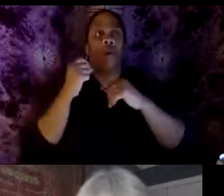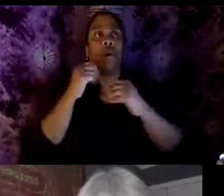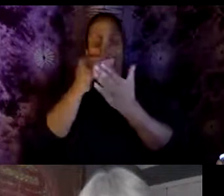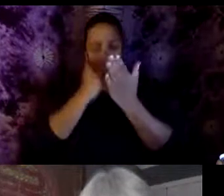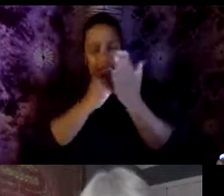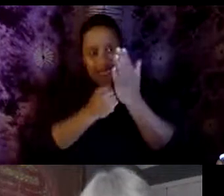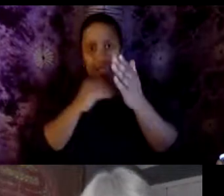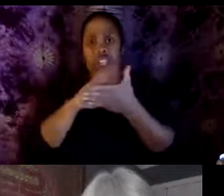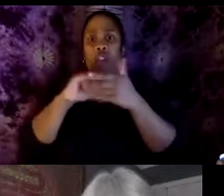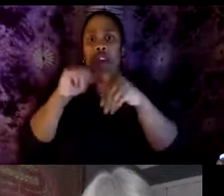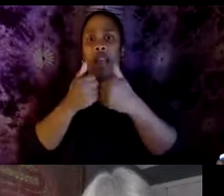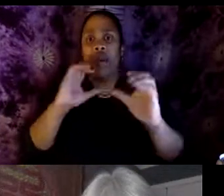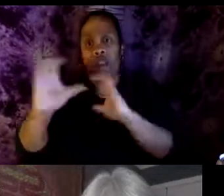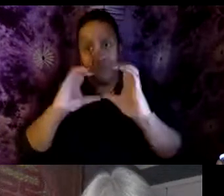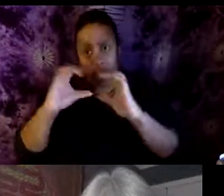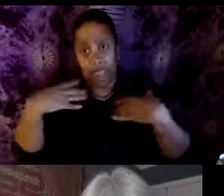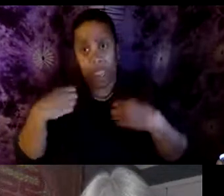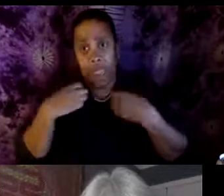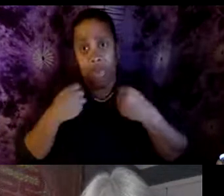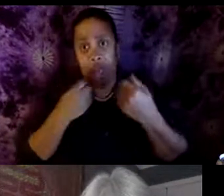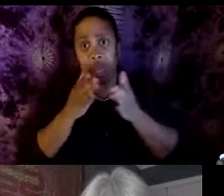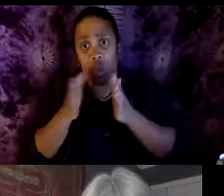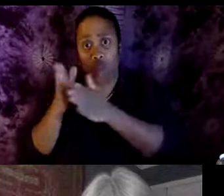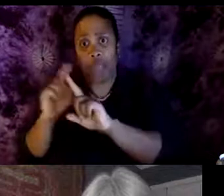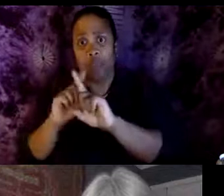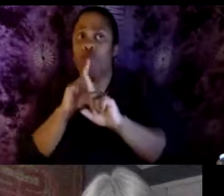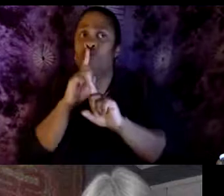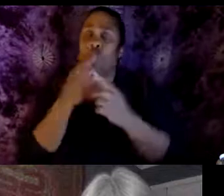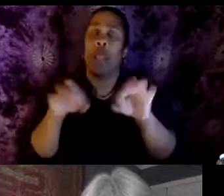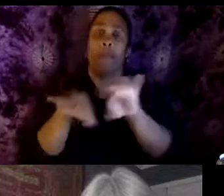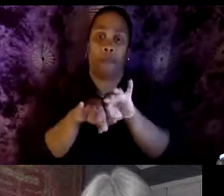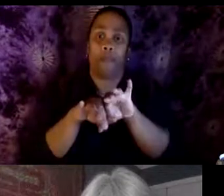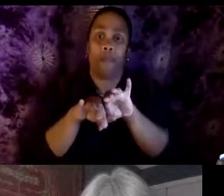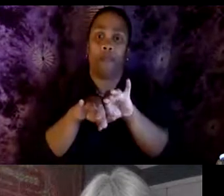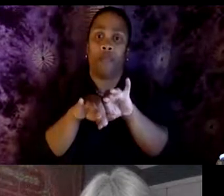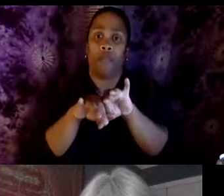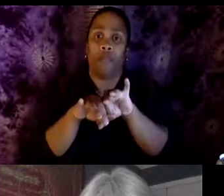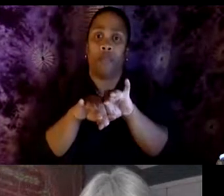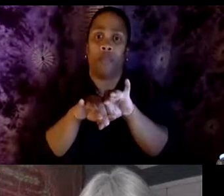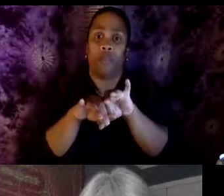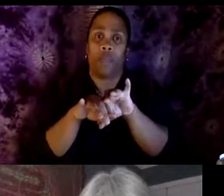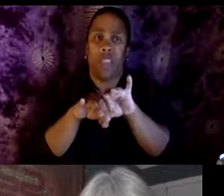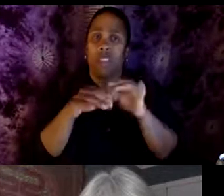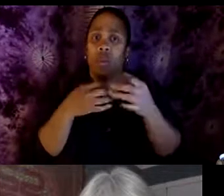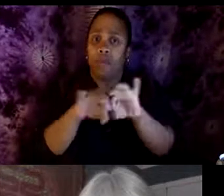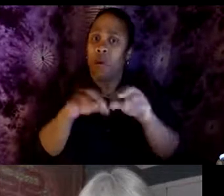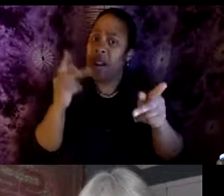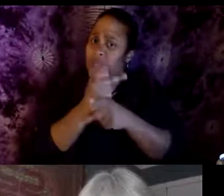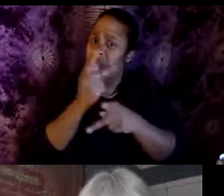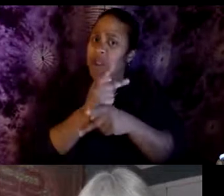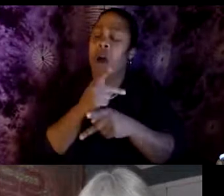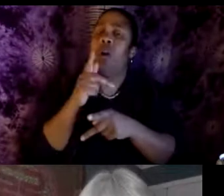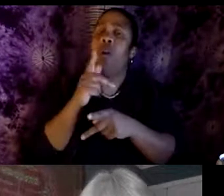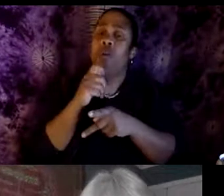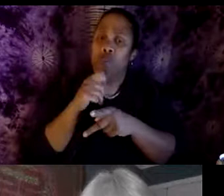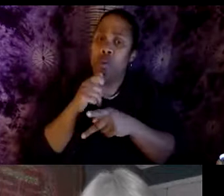communicate in healthy ways is so important. And figuring out who those people are that you can eventually come